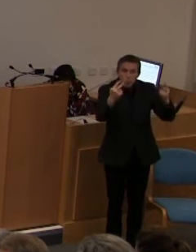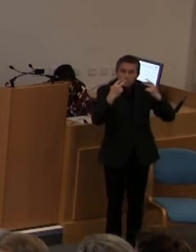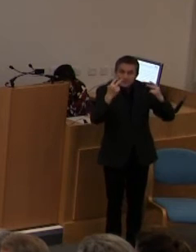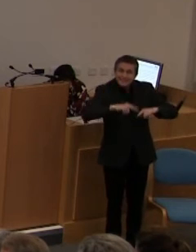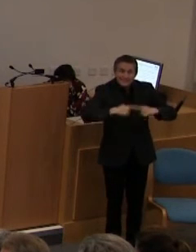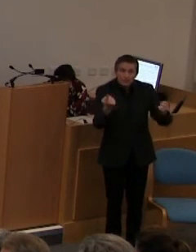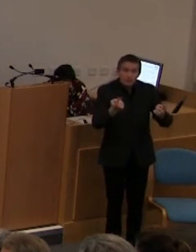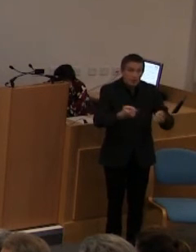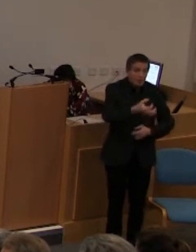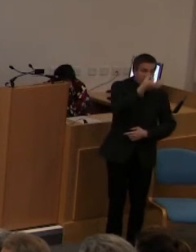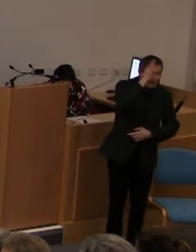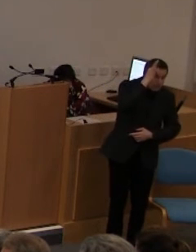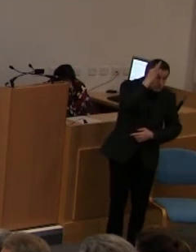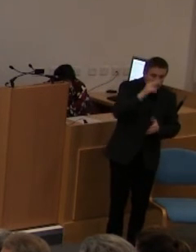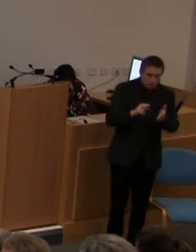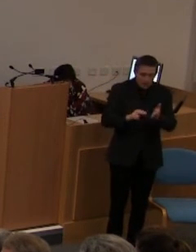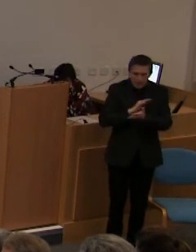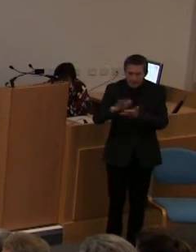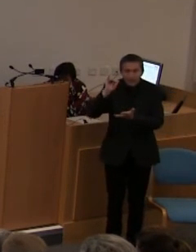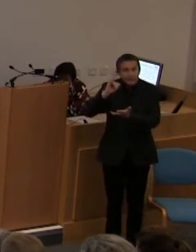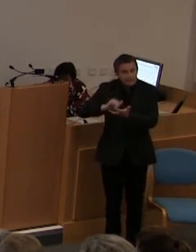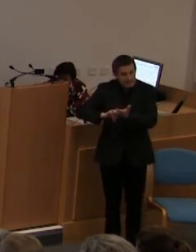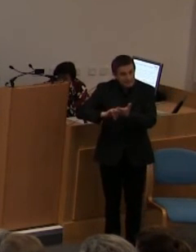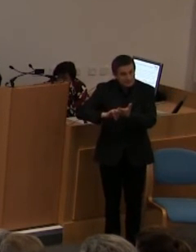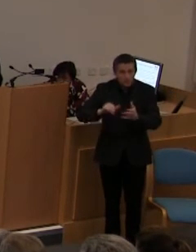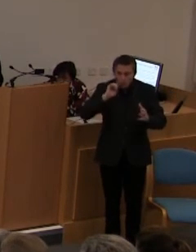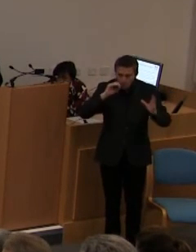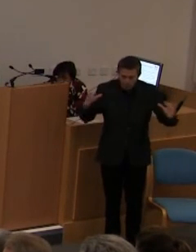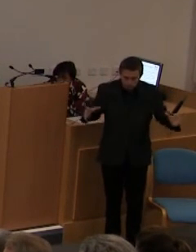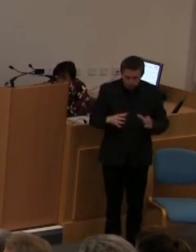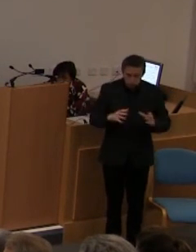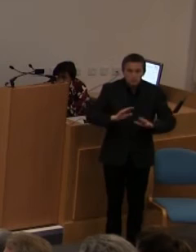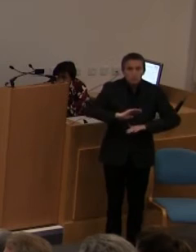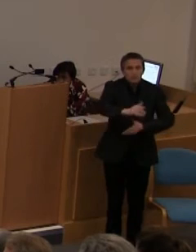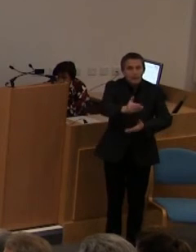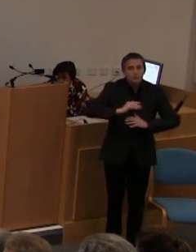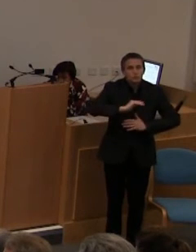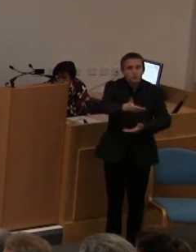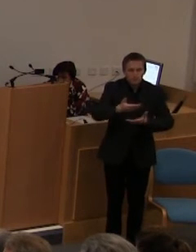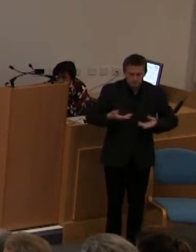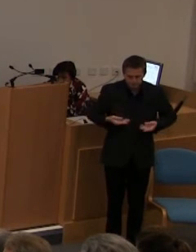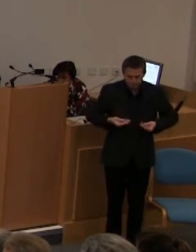health staff or council staff. It will be a virtual team that will be delivering a